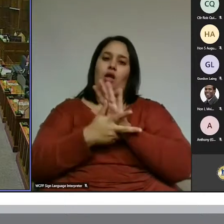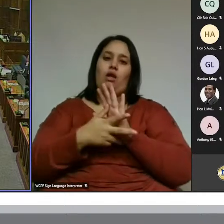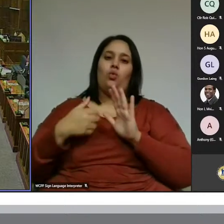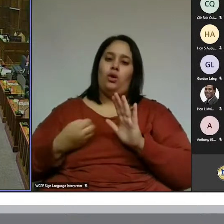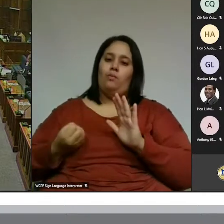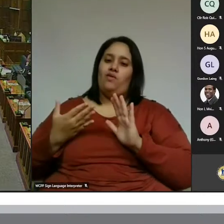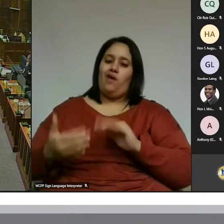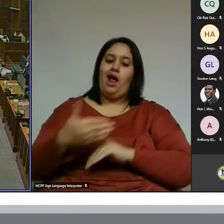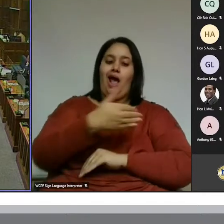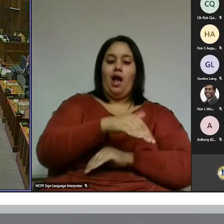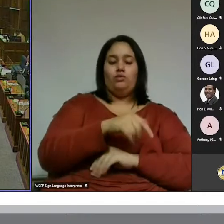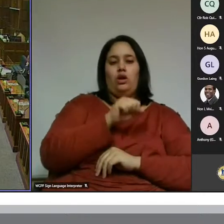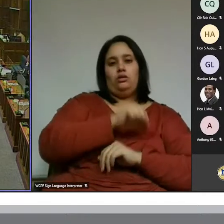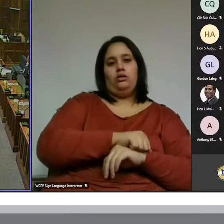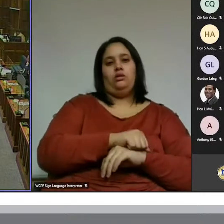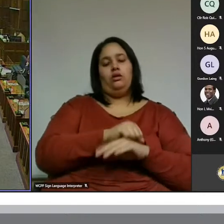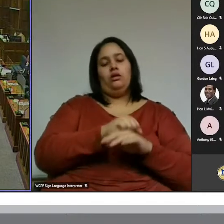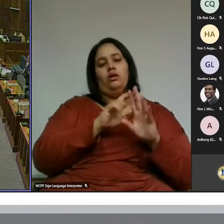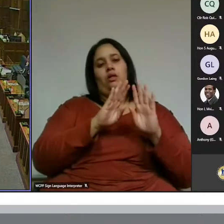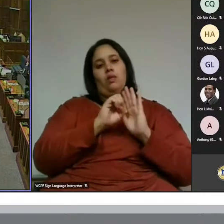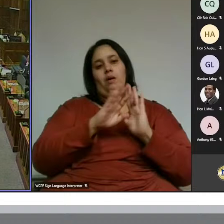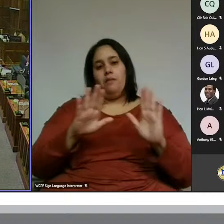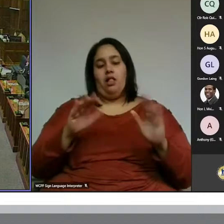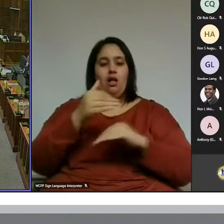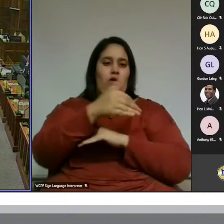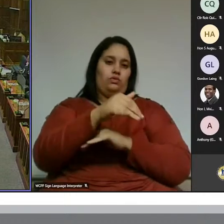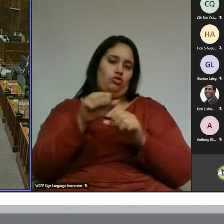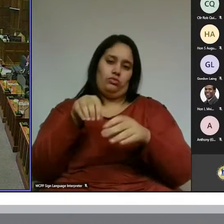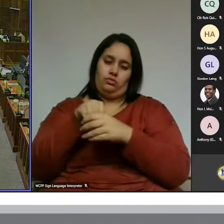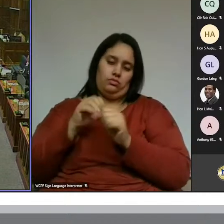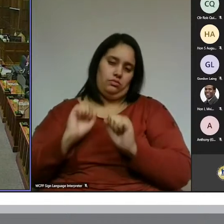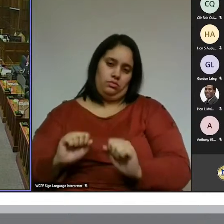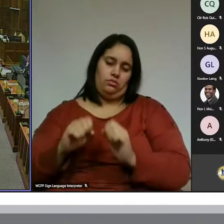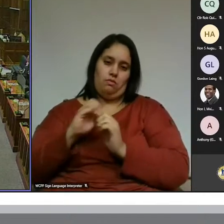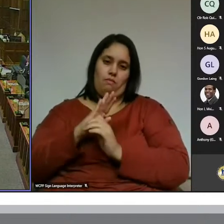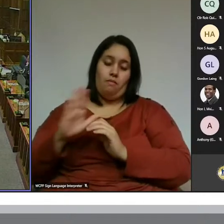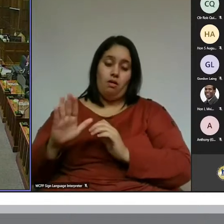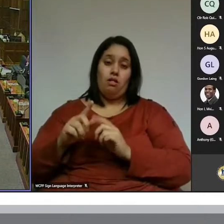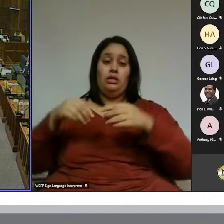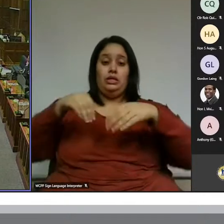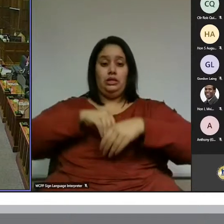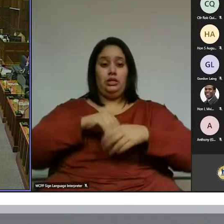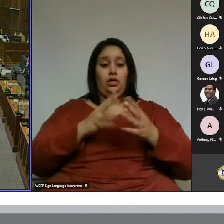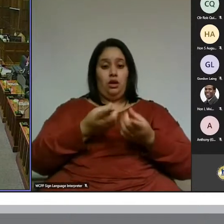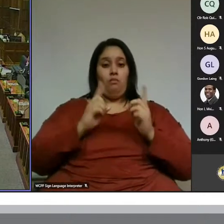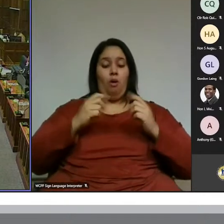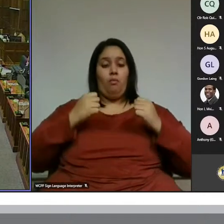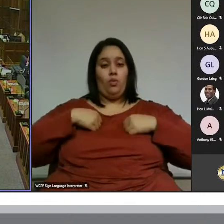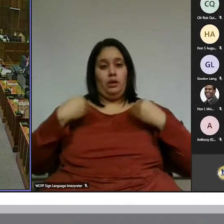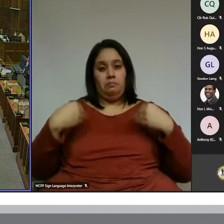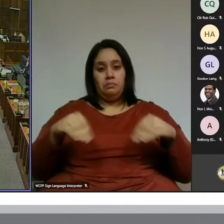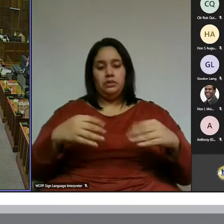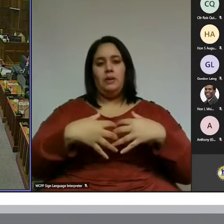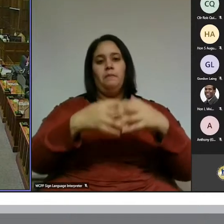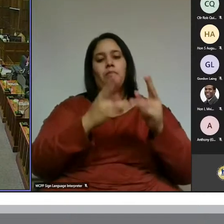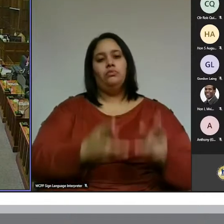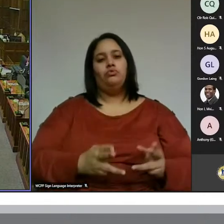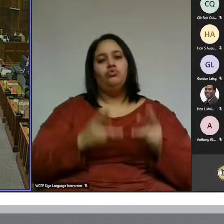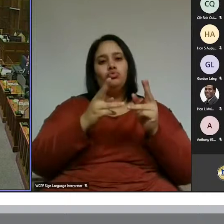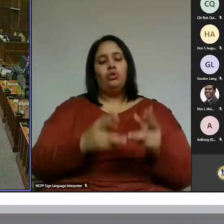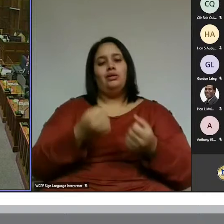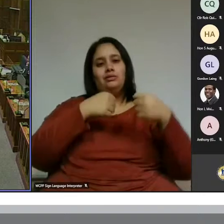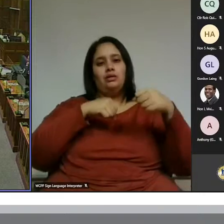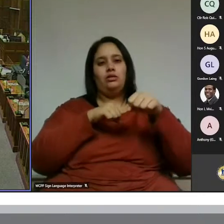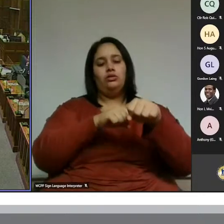bill. However, we in the department are also busy with a freight route strategy, which will identify